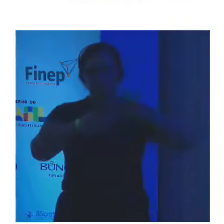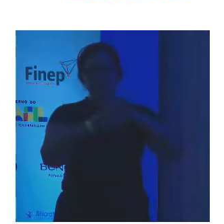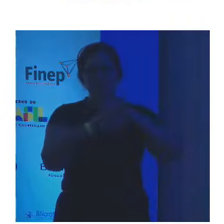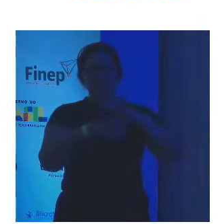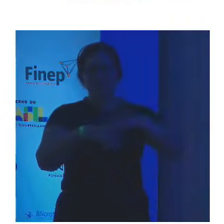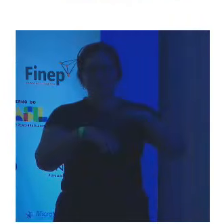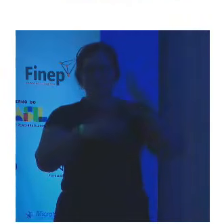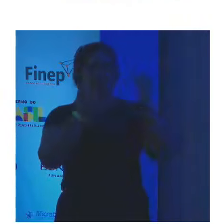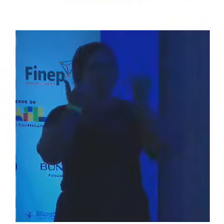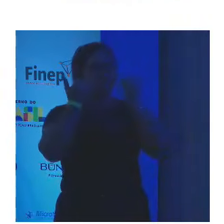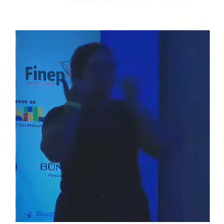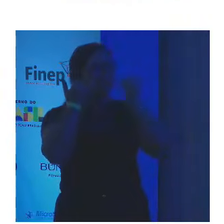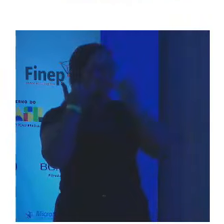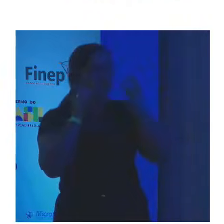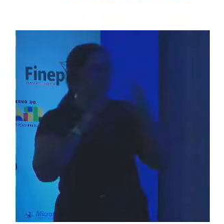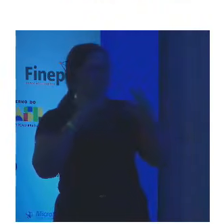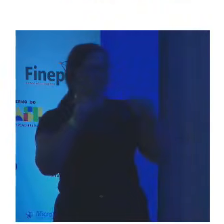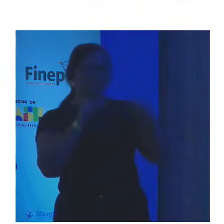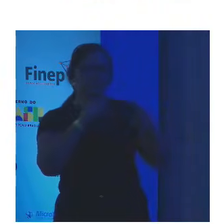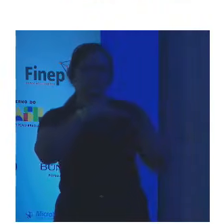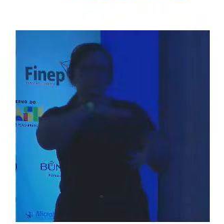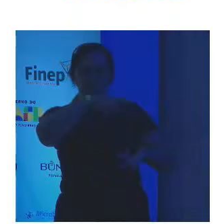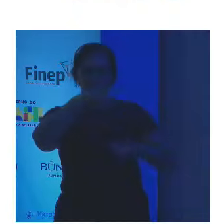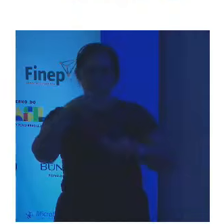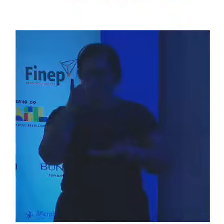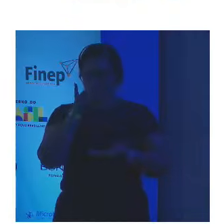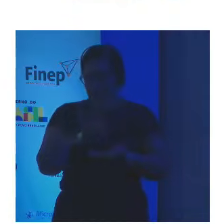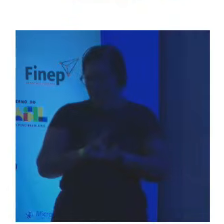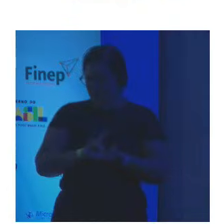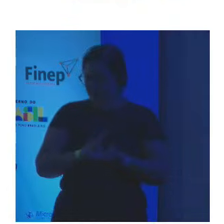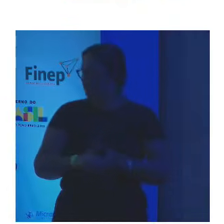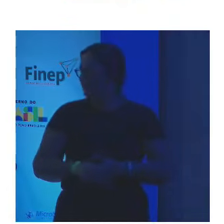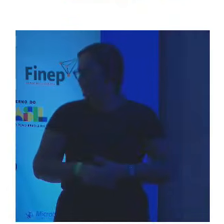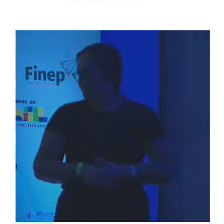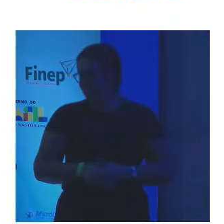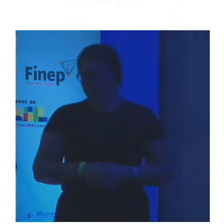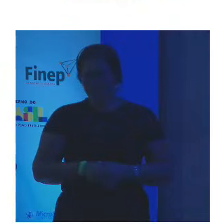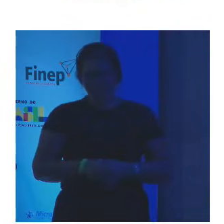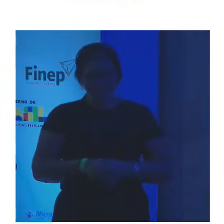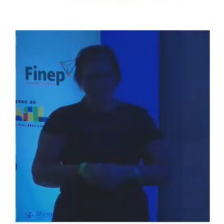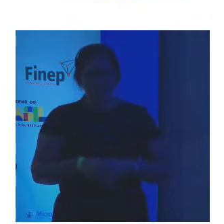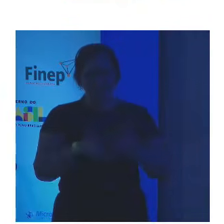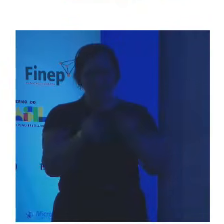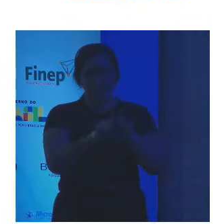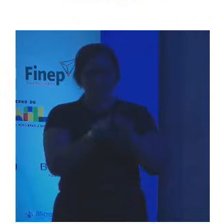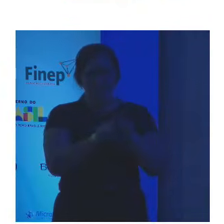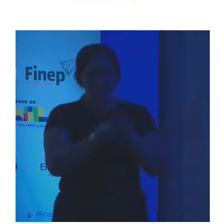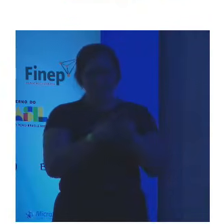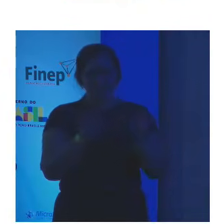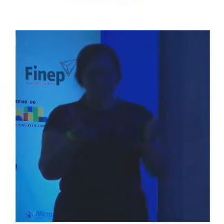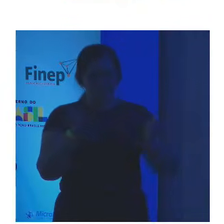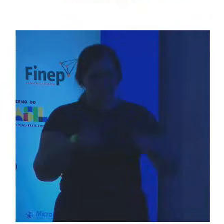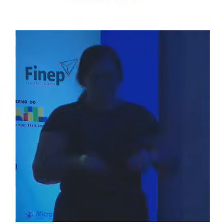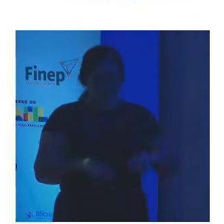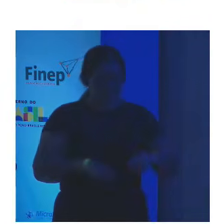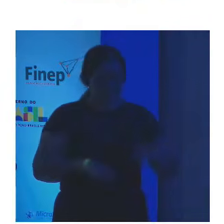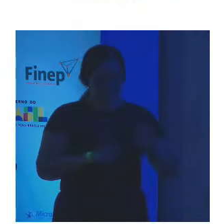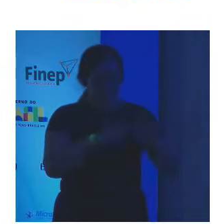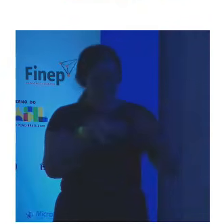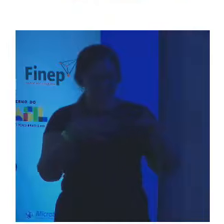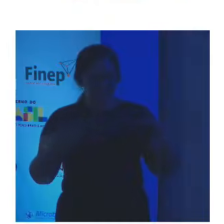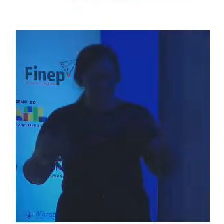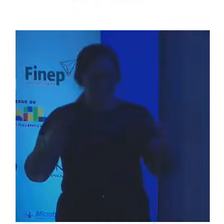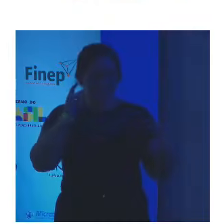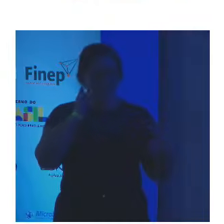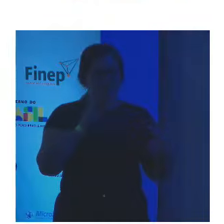And I think it could be useful to know the currents in this kind of straits there, or for